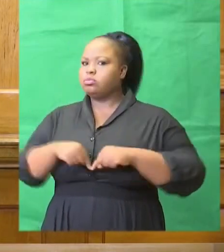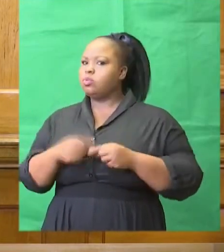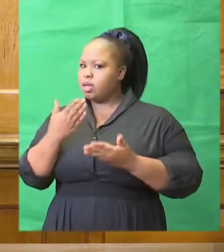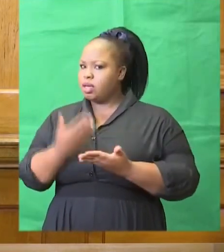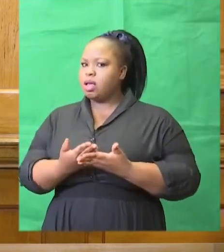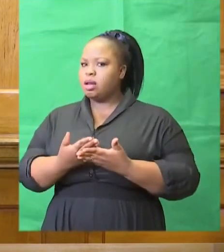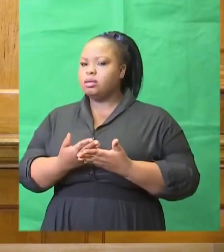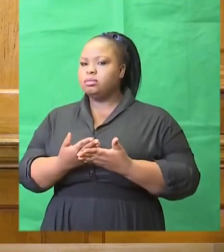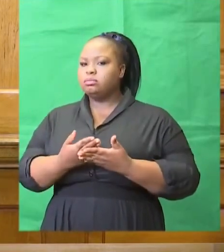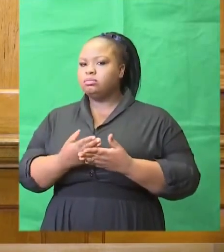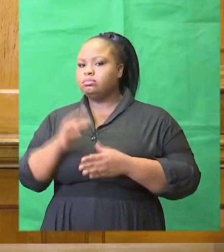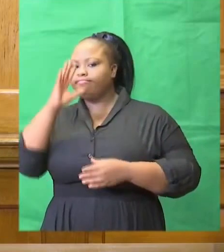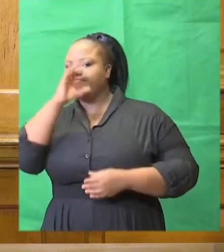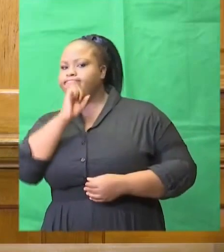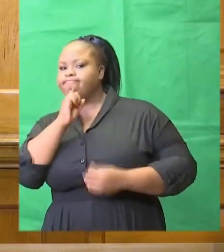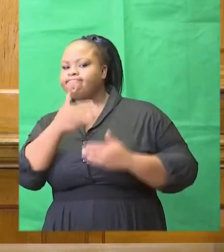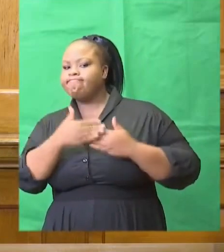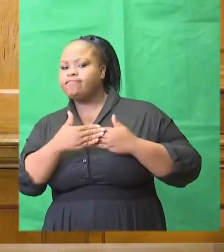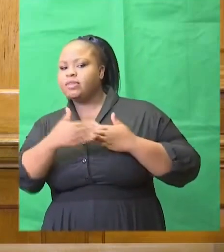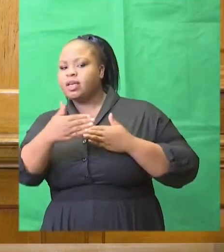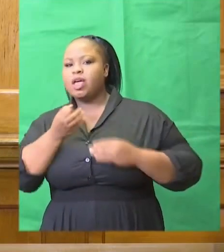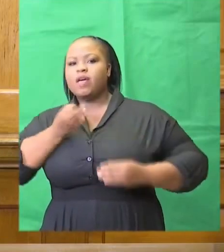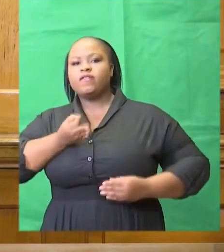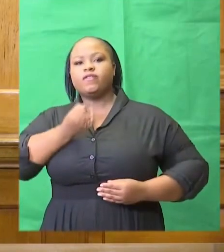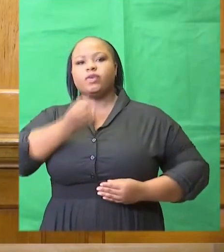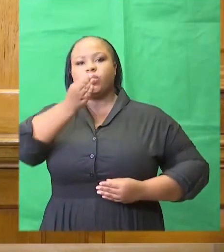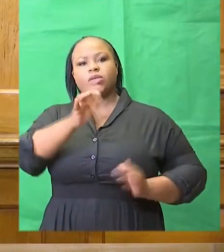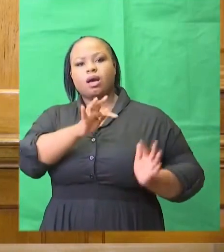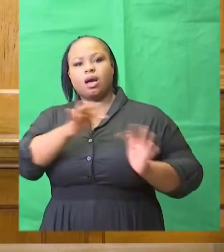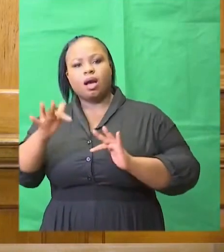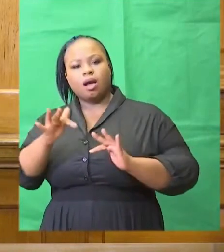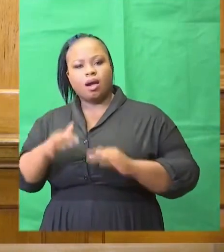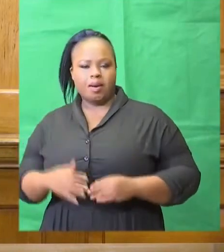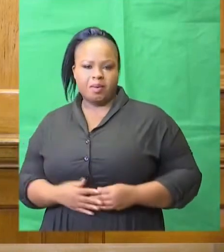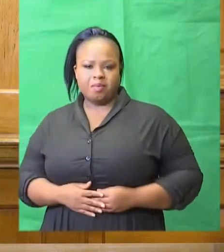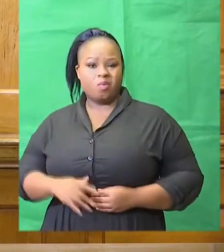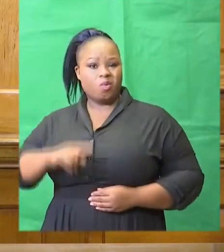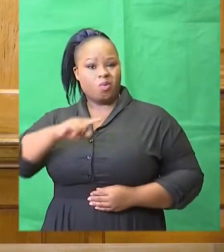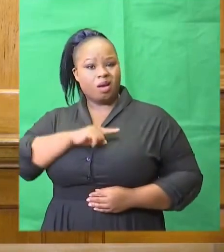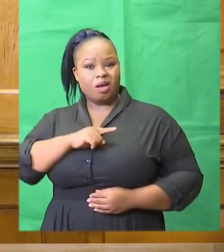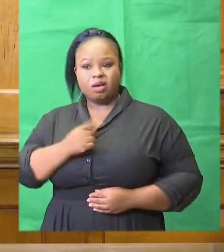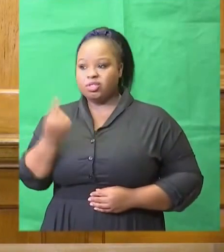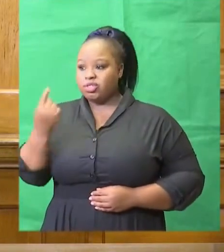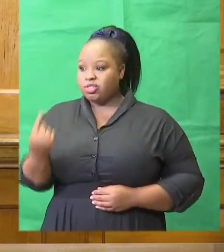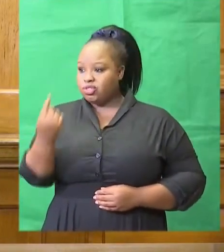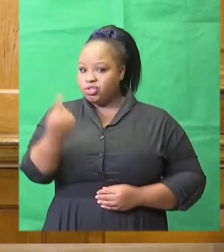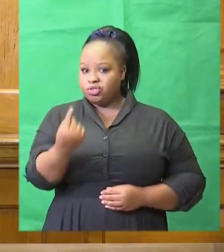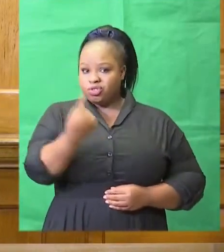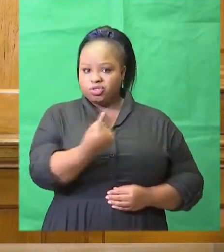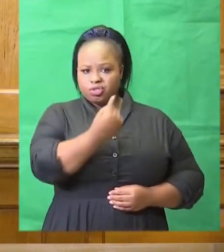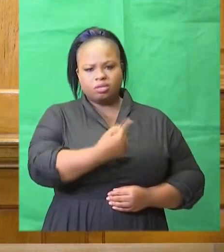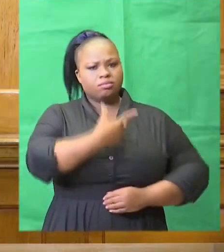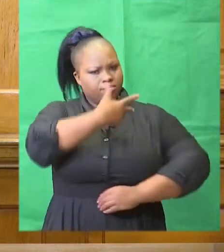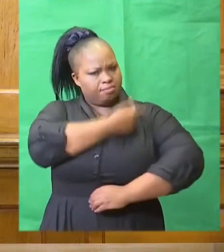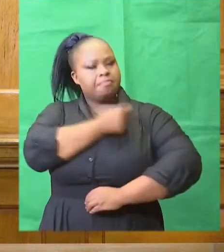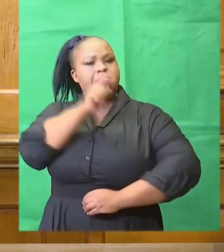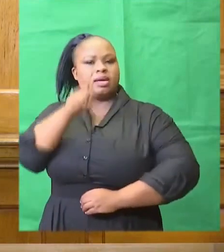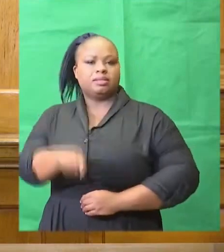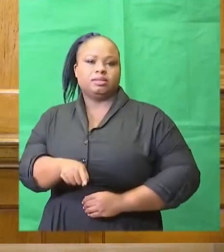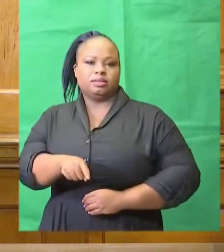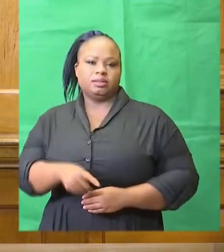the path our country will take. Every one of us needs to get vaccinated.